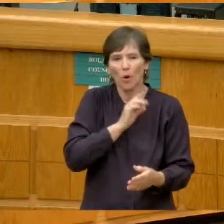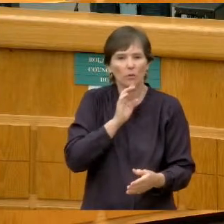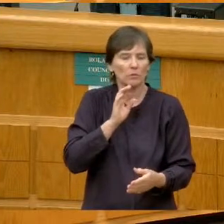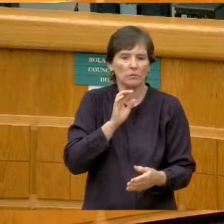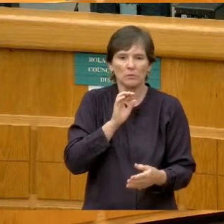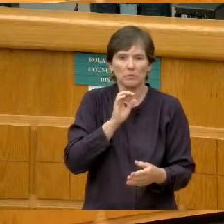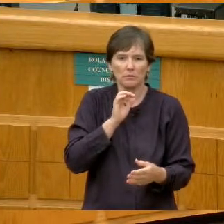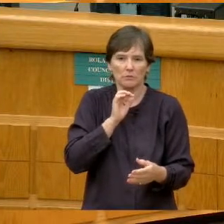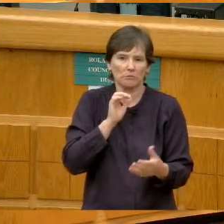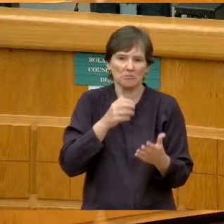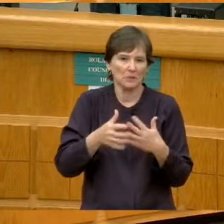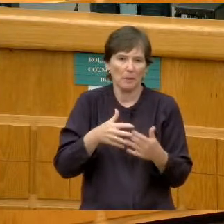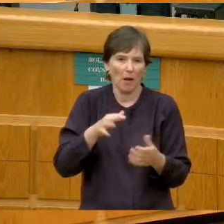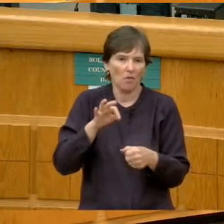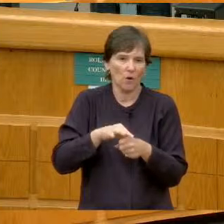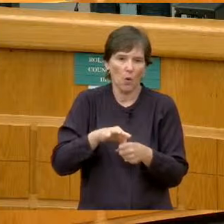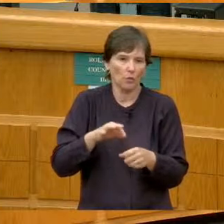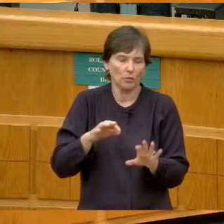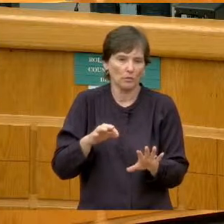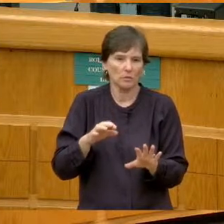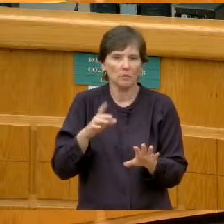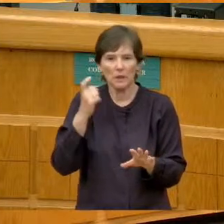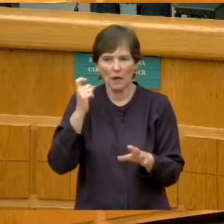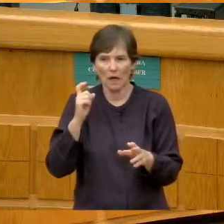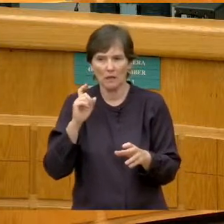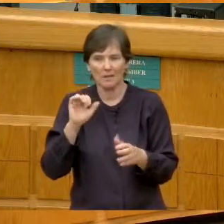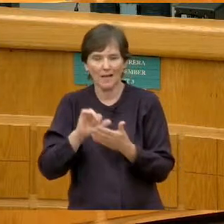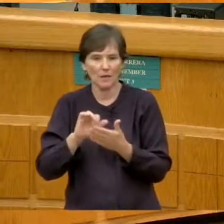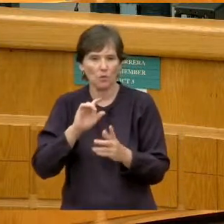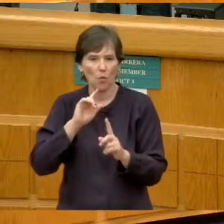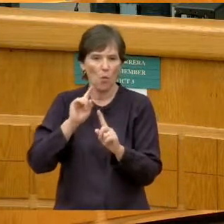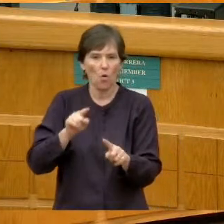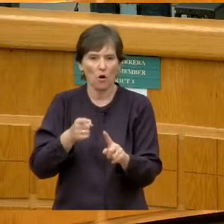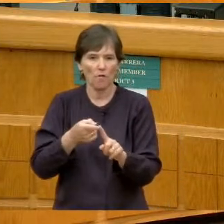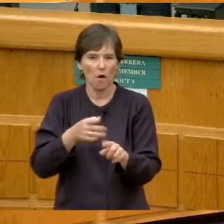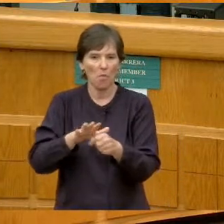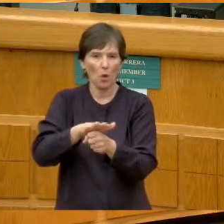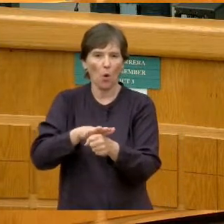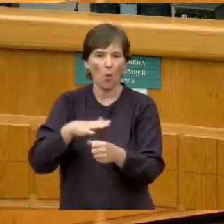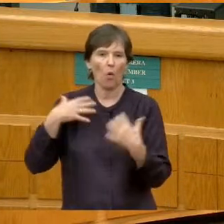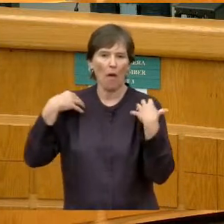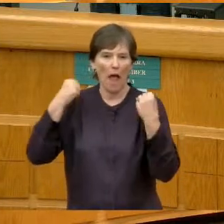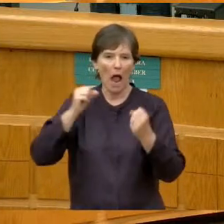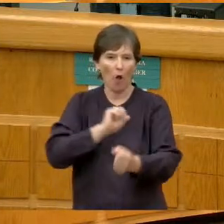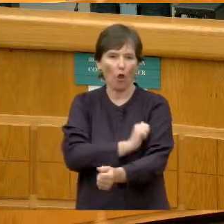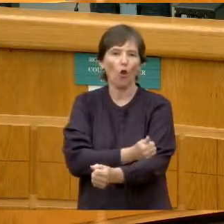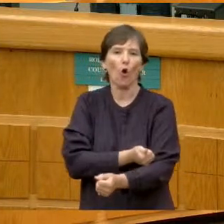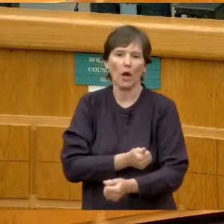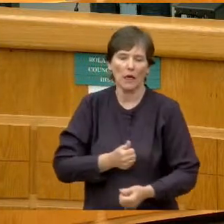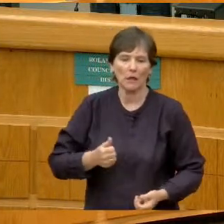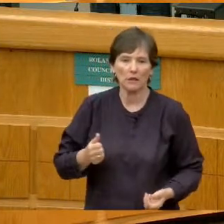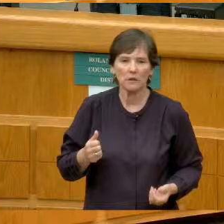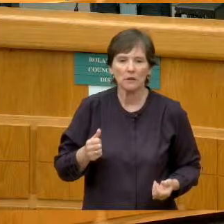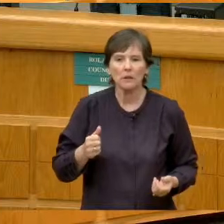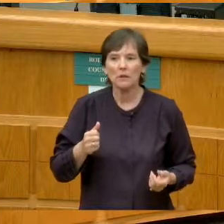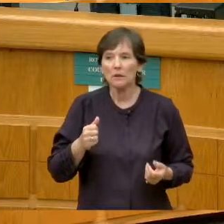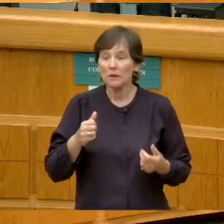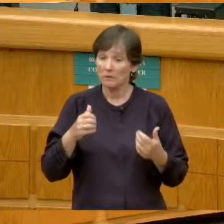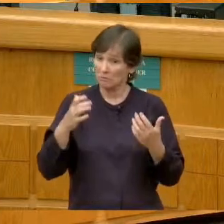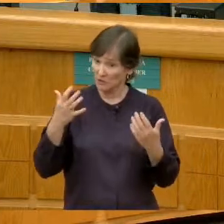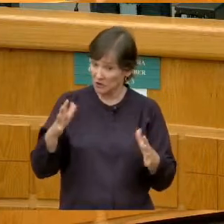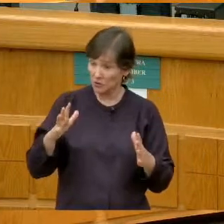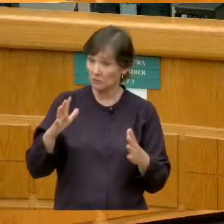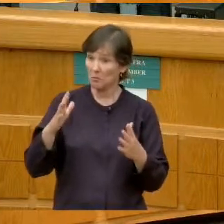that clarification via a message during the meeting. Okay, so with that, we'll see if there's any questions from the